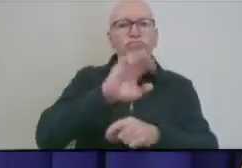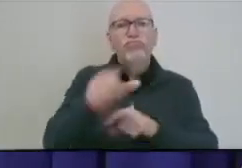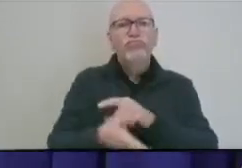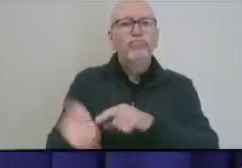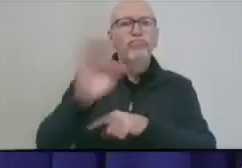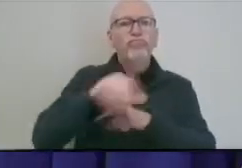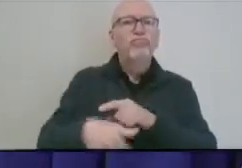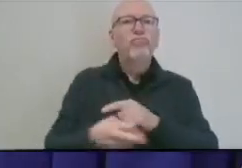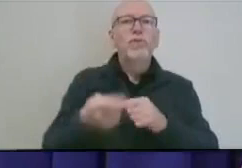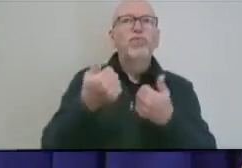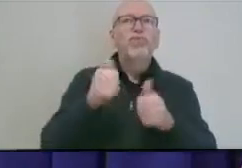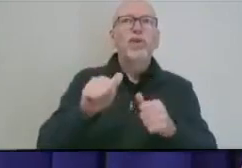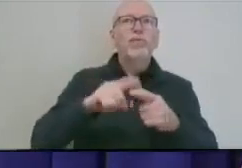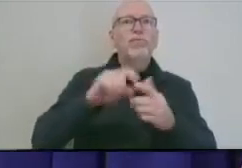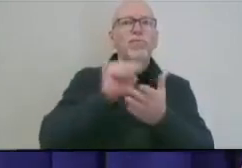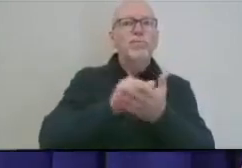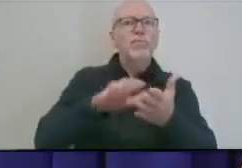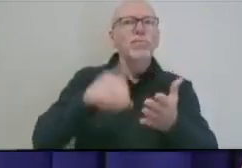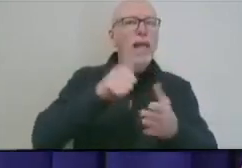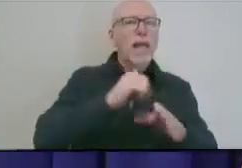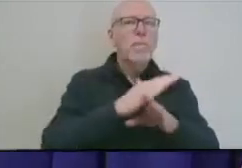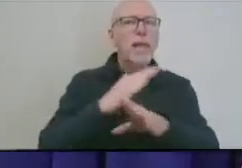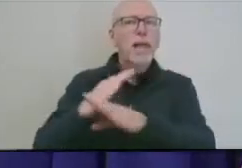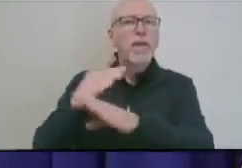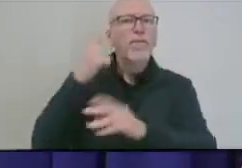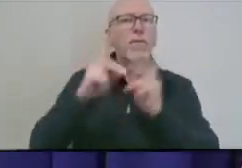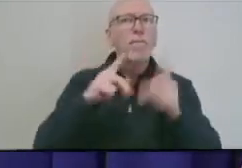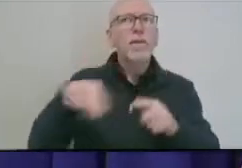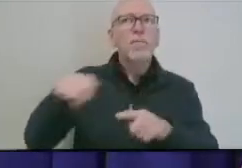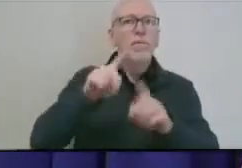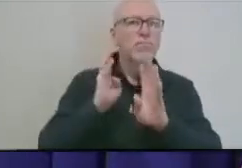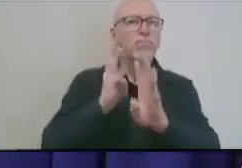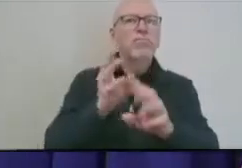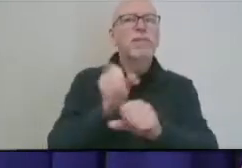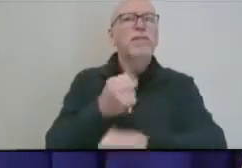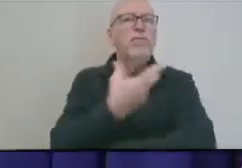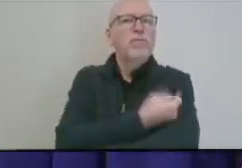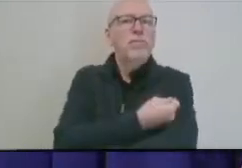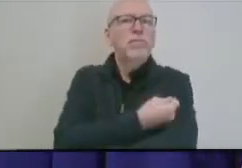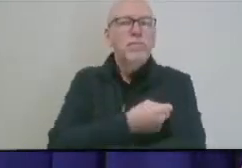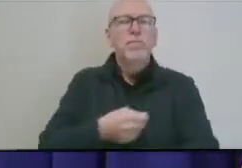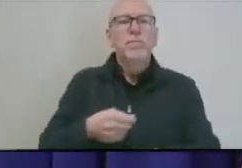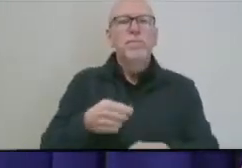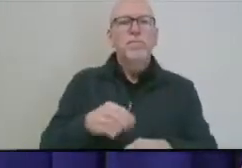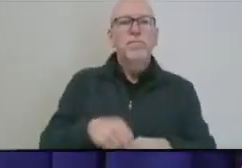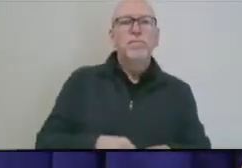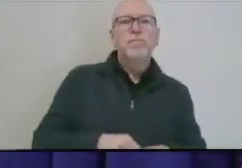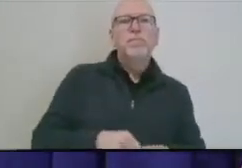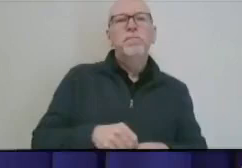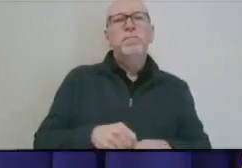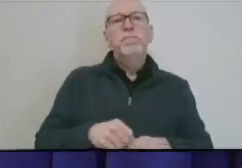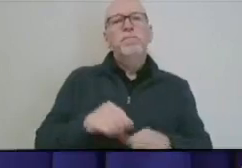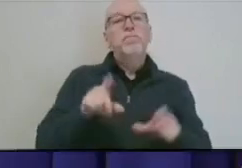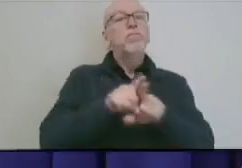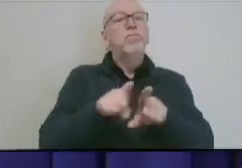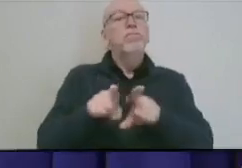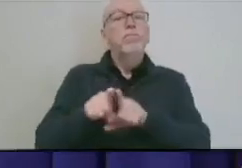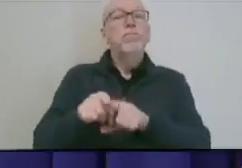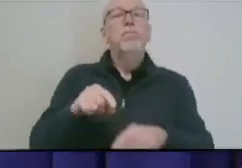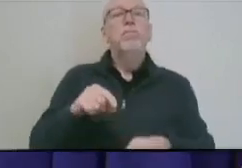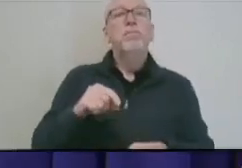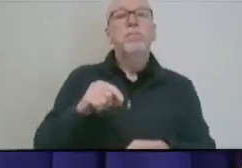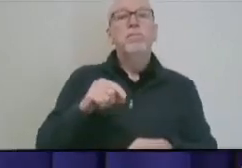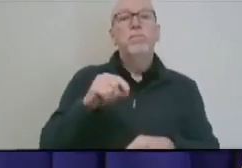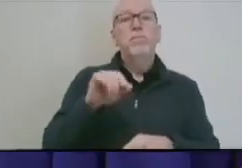barrier to people actually getting vaccinated, getting the shots in the arms. Also,